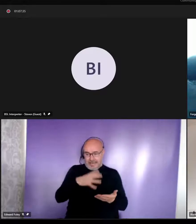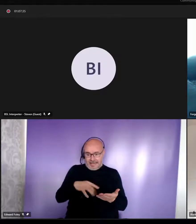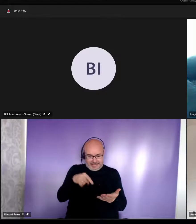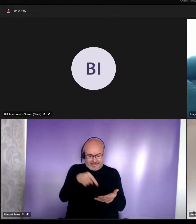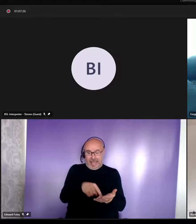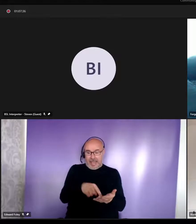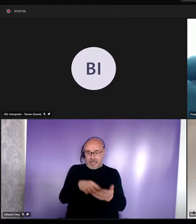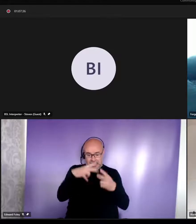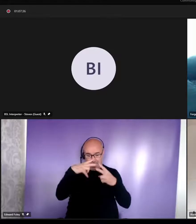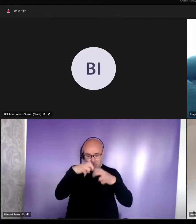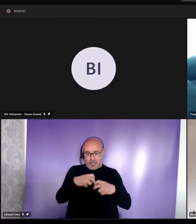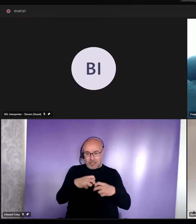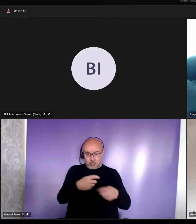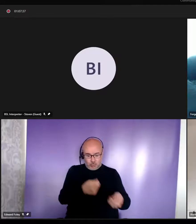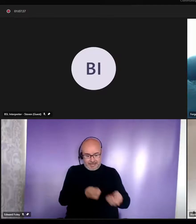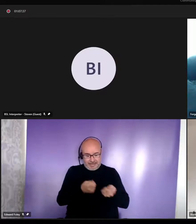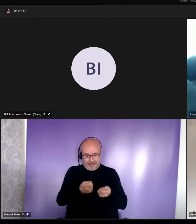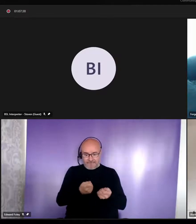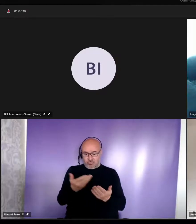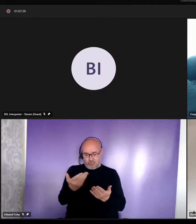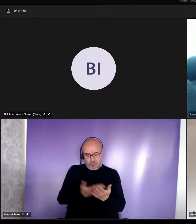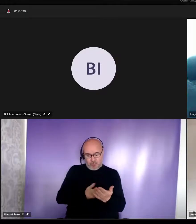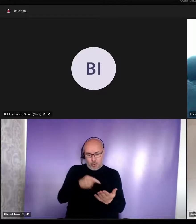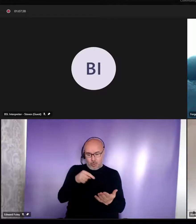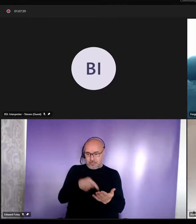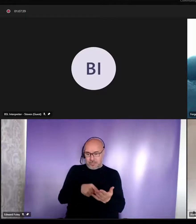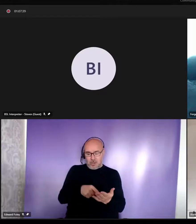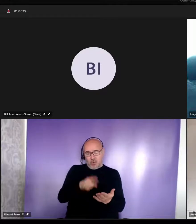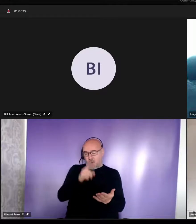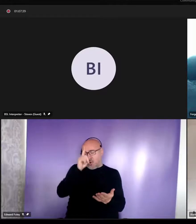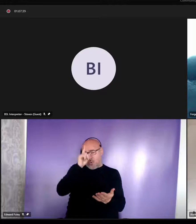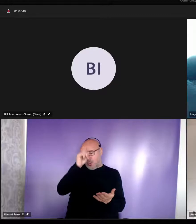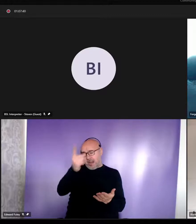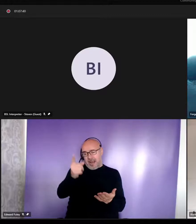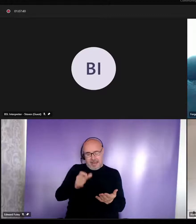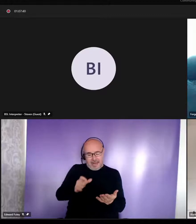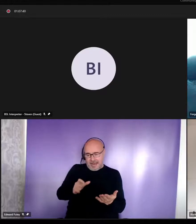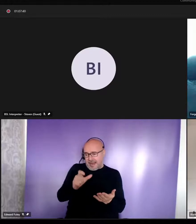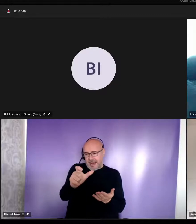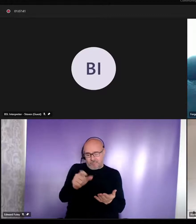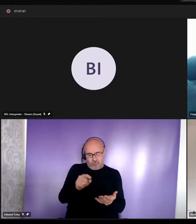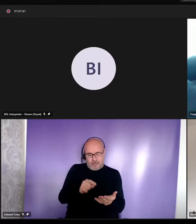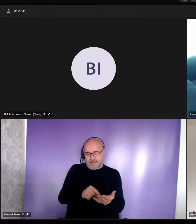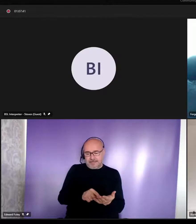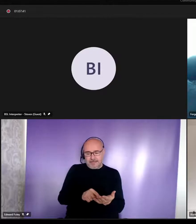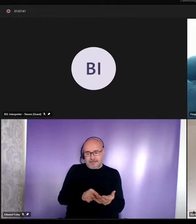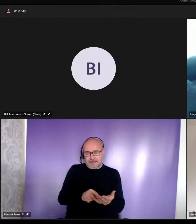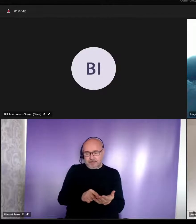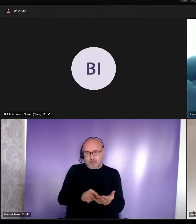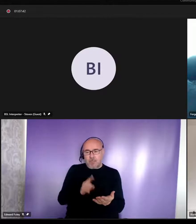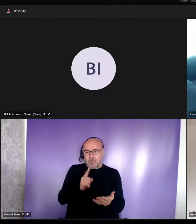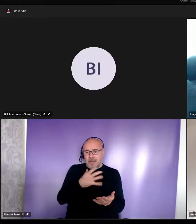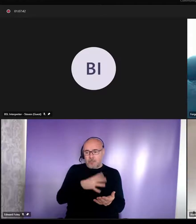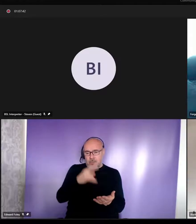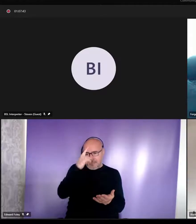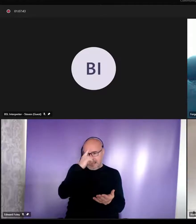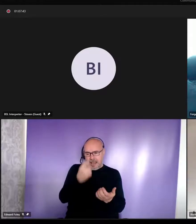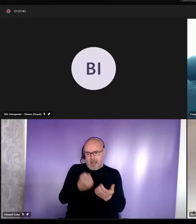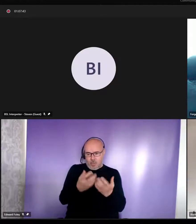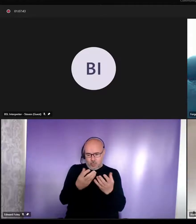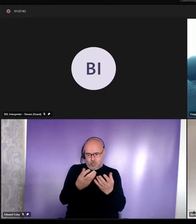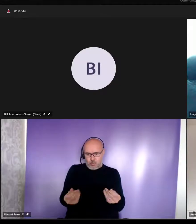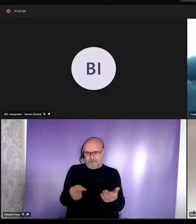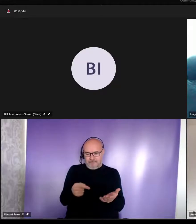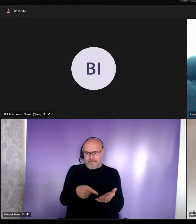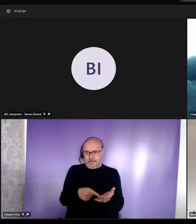committee on in the future. It's not sustainable, and what's the way forward? If the general public